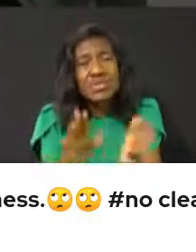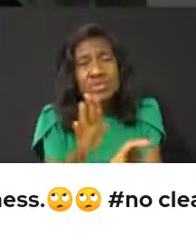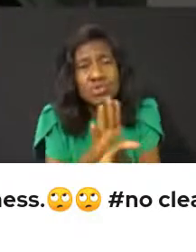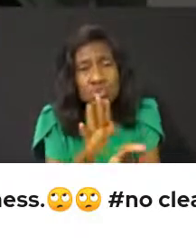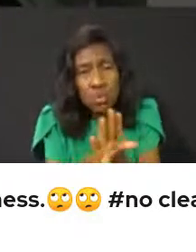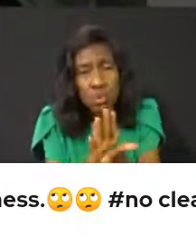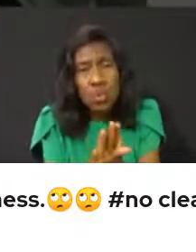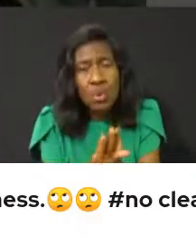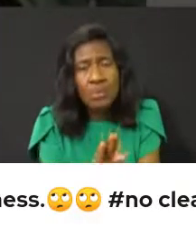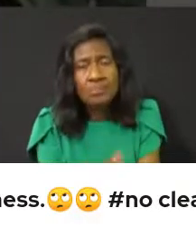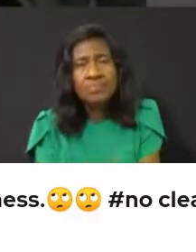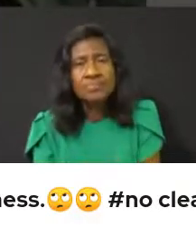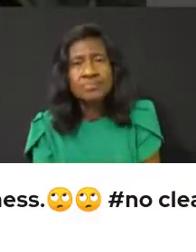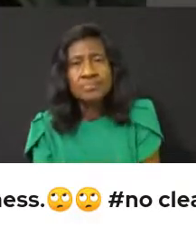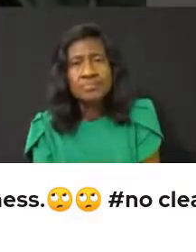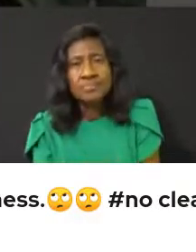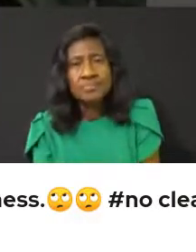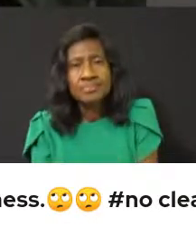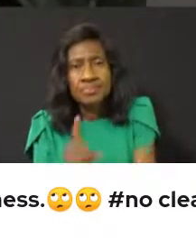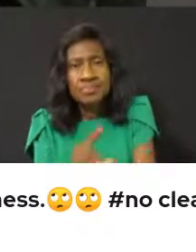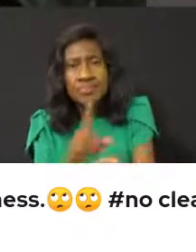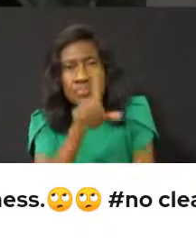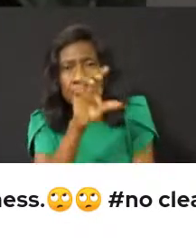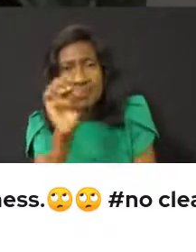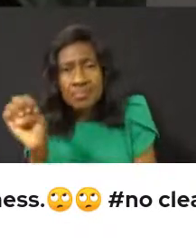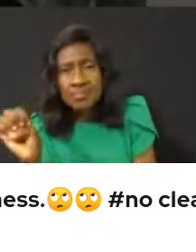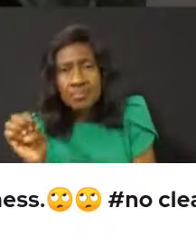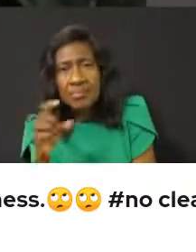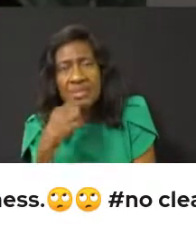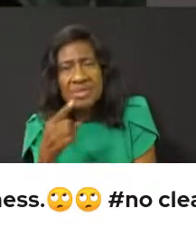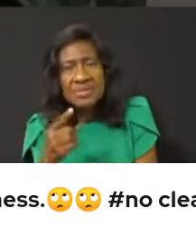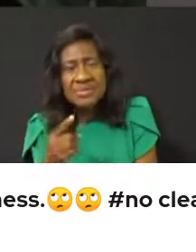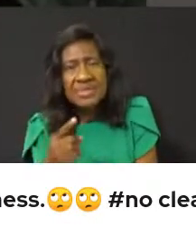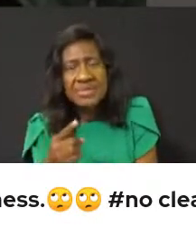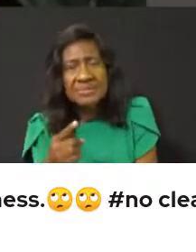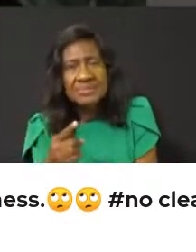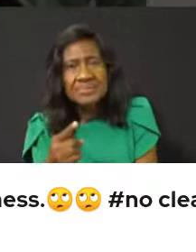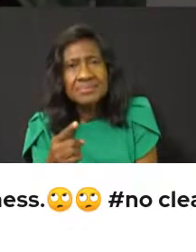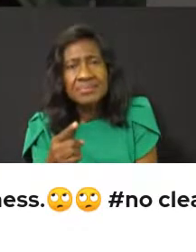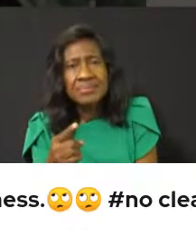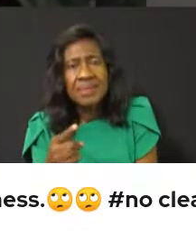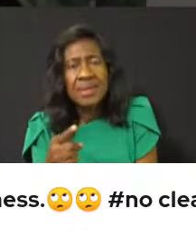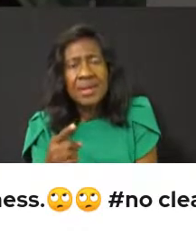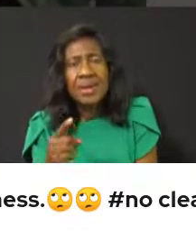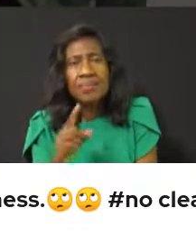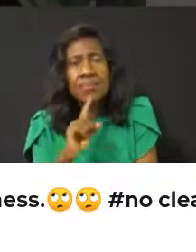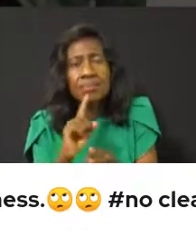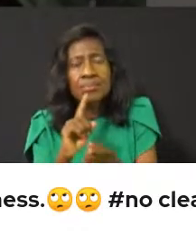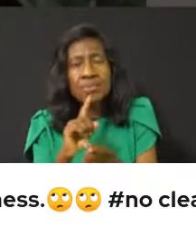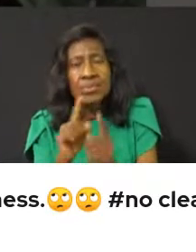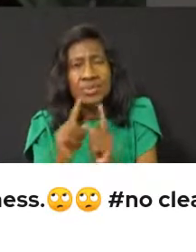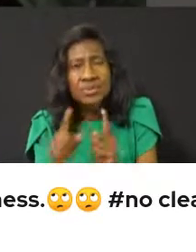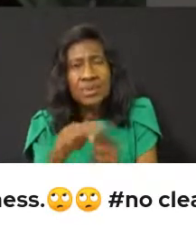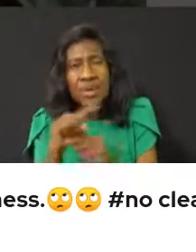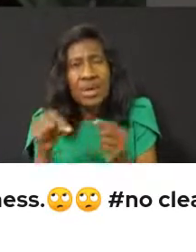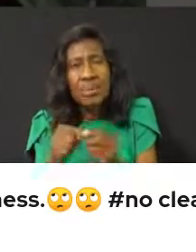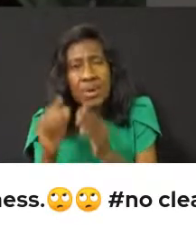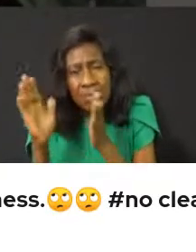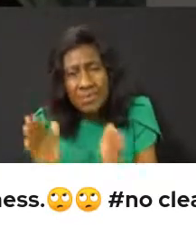I think that sort of goes back to the response plan that the Deputy Governor was talking about, Reshma.